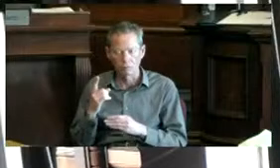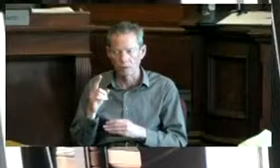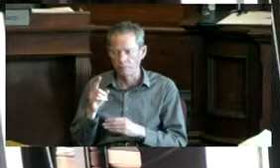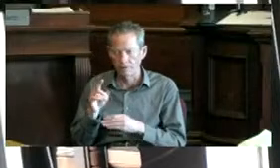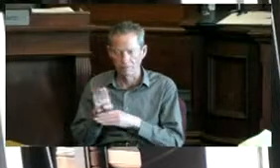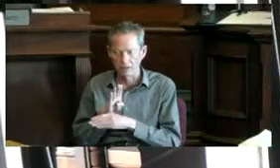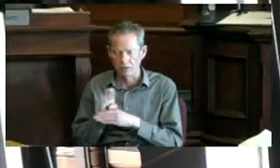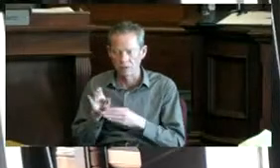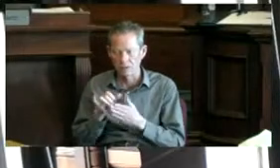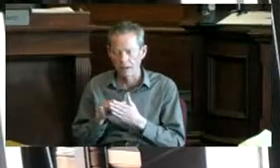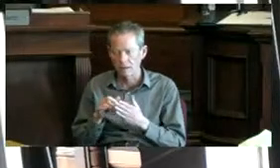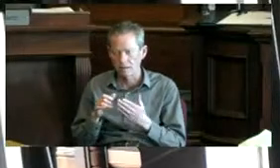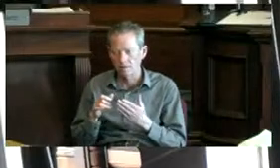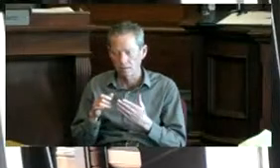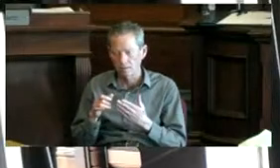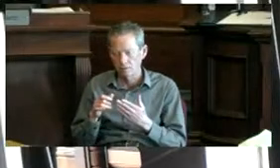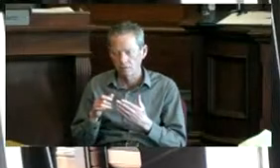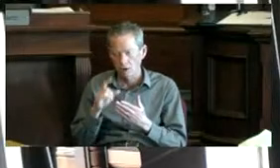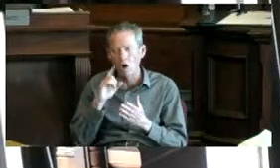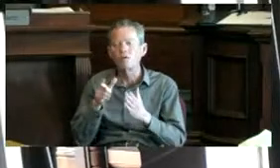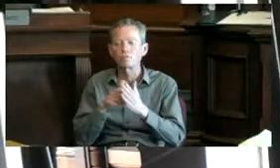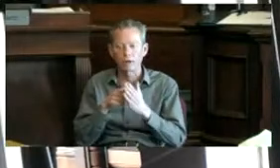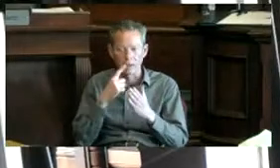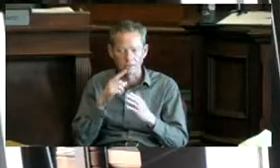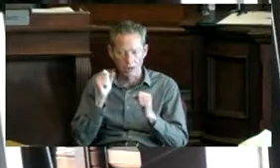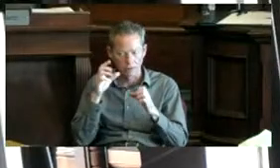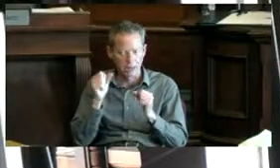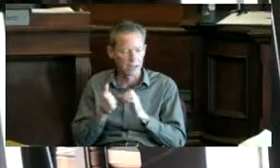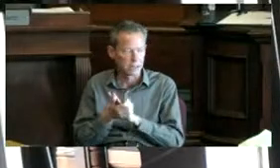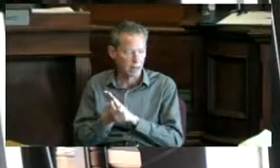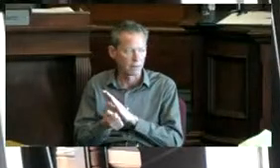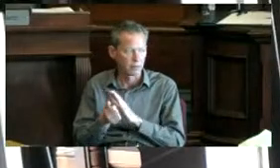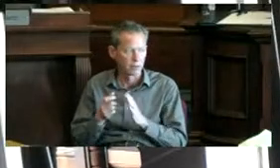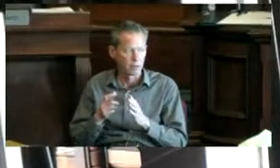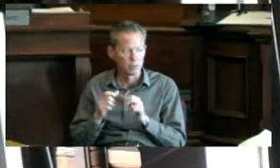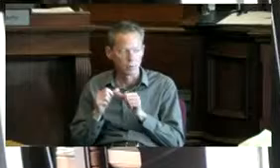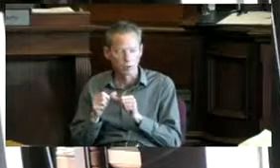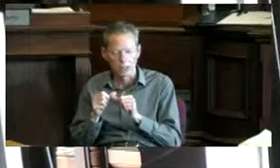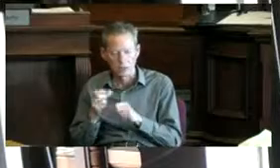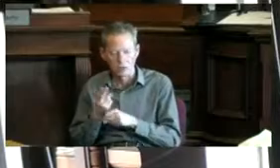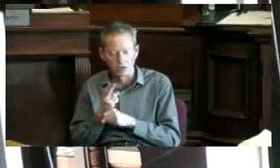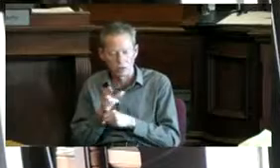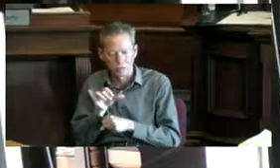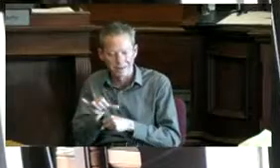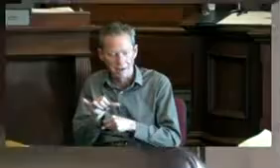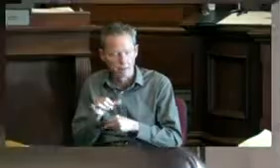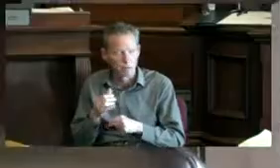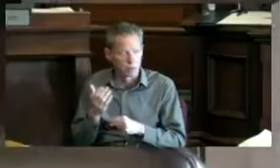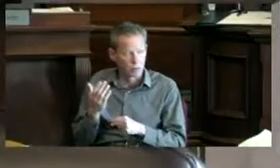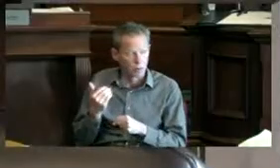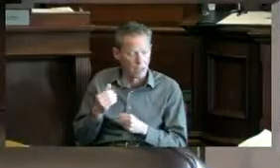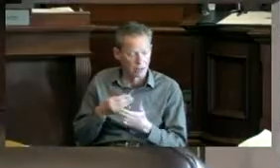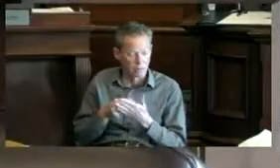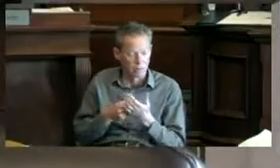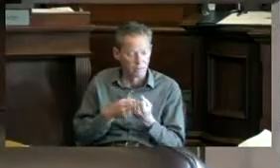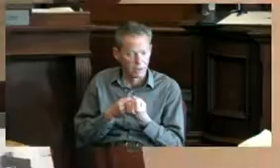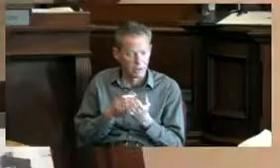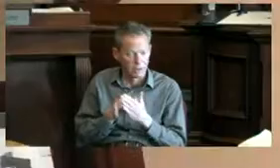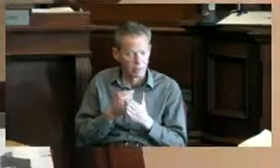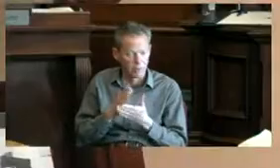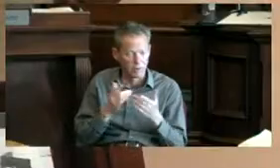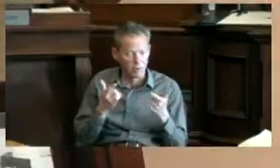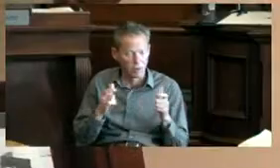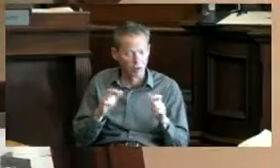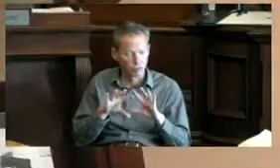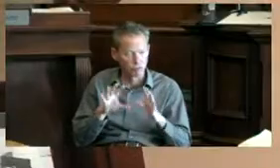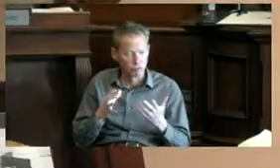last summer. And so we're just extending their contract to continue to use them. Okay, so in the past when we funded this, this was part of a